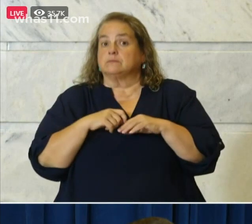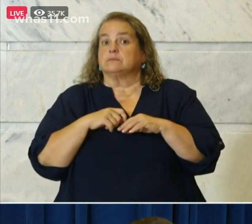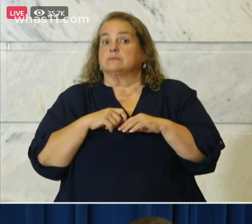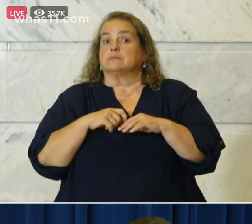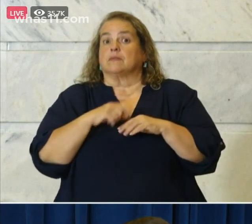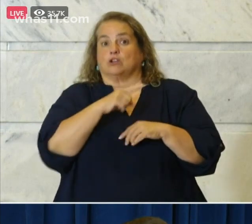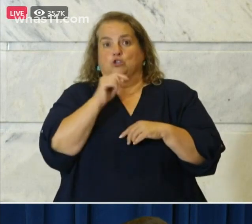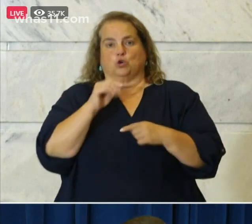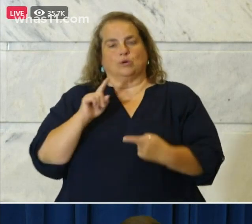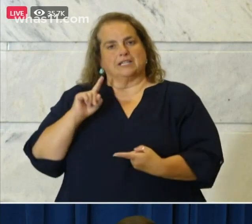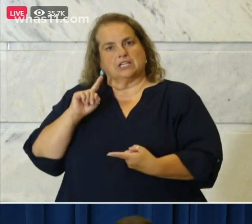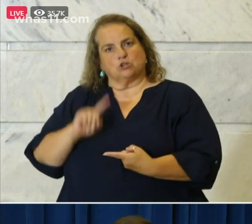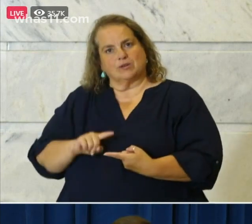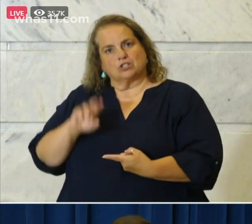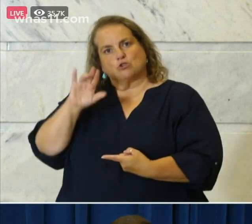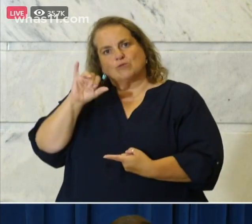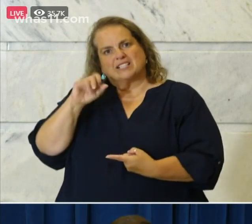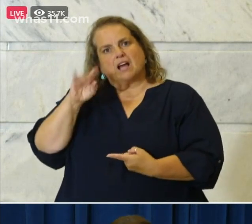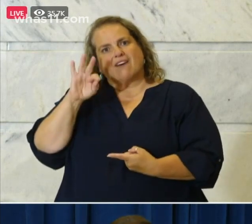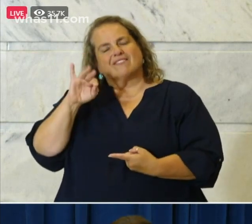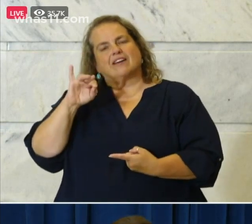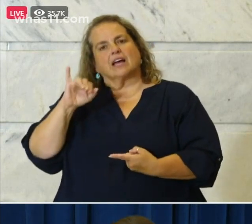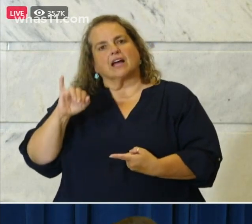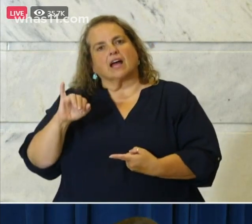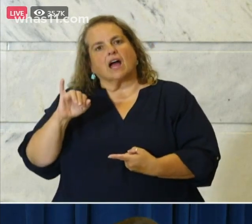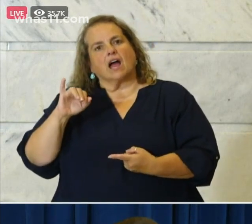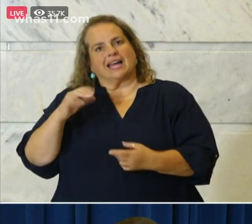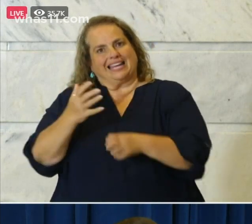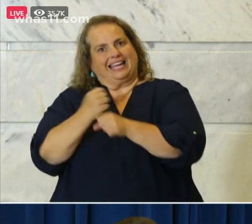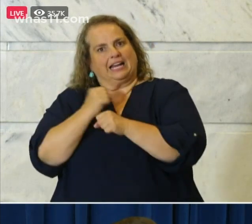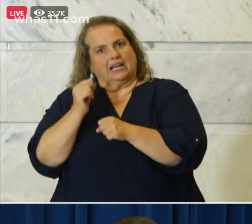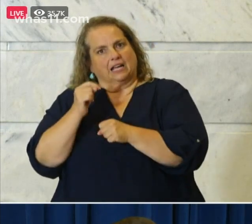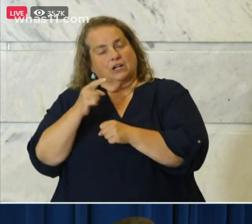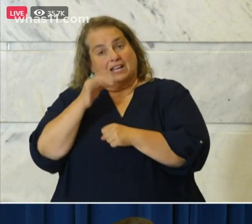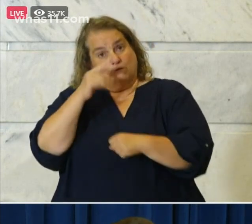the risk of infection. If you wear one, to you, they're saying, by almost